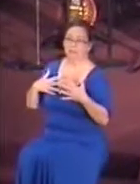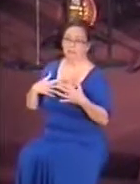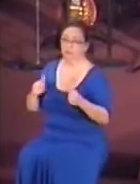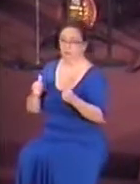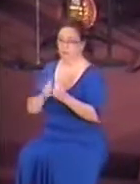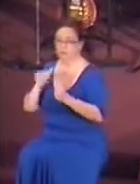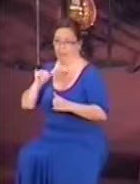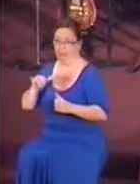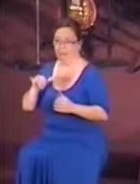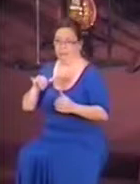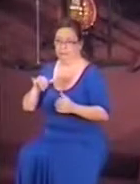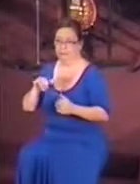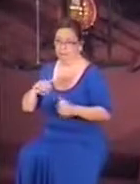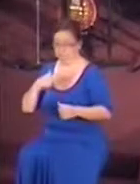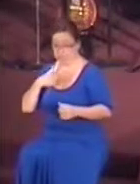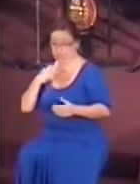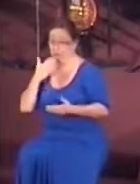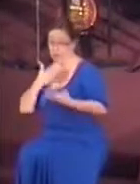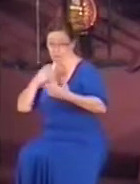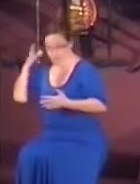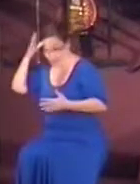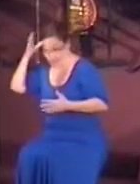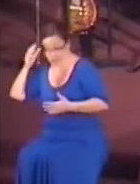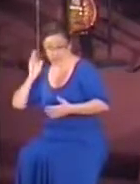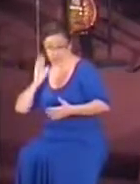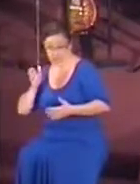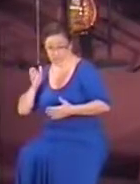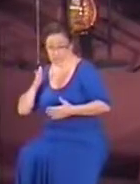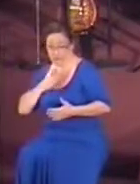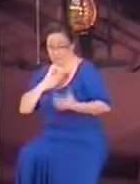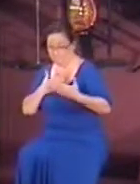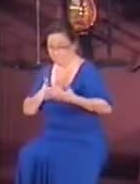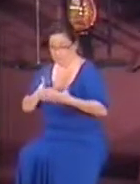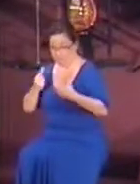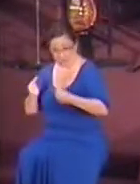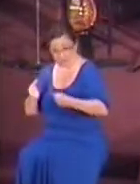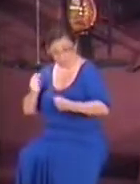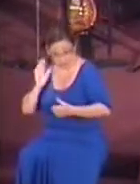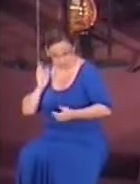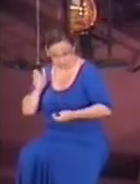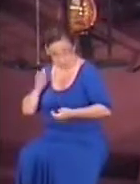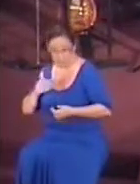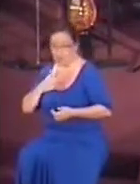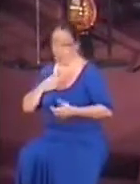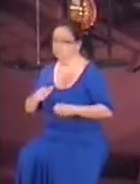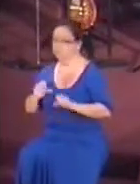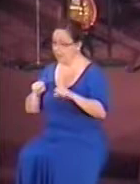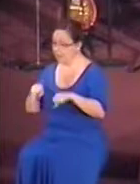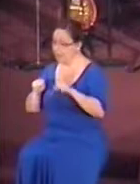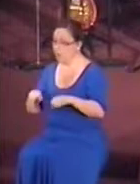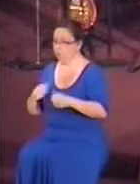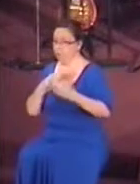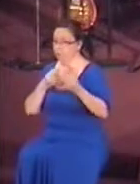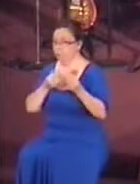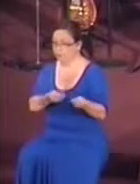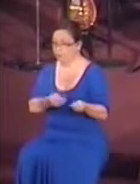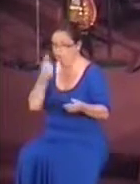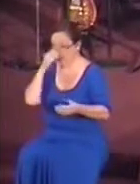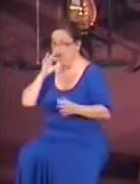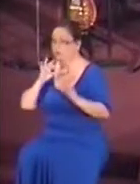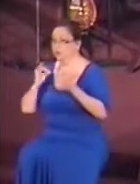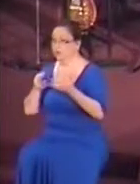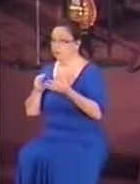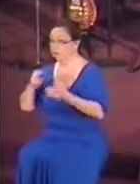Am I going to be a good father? Will my baby be healthy? Will I be able to provide for my family? Will God